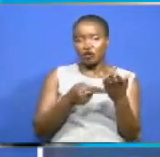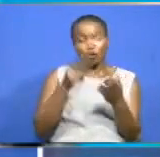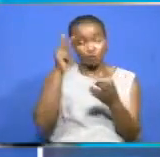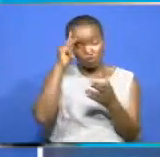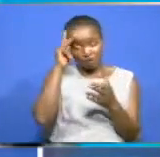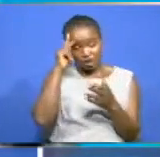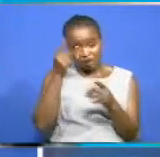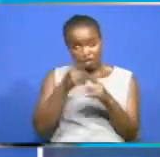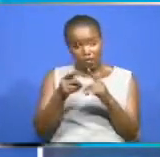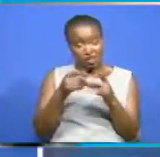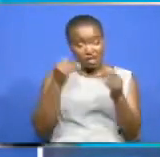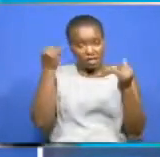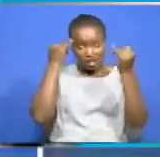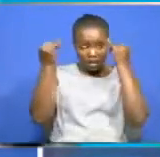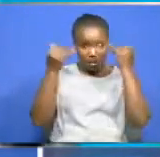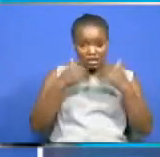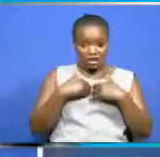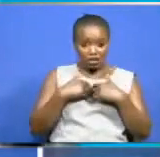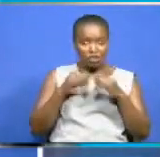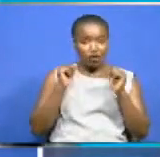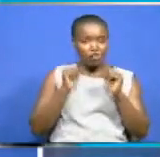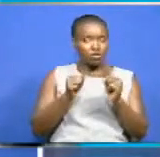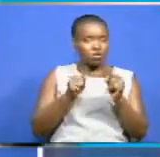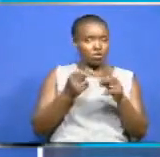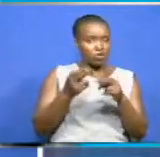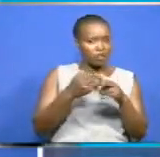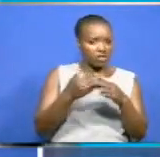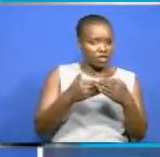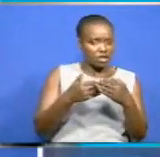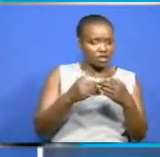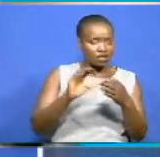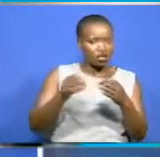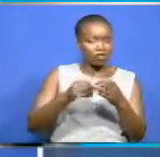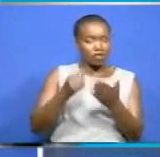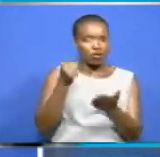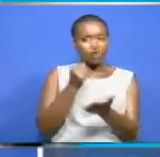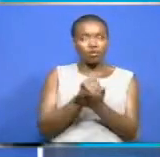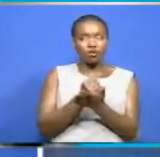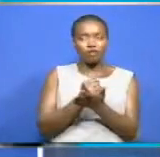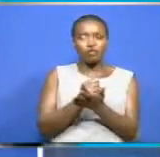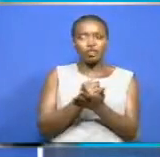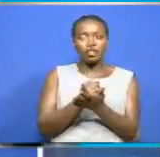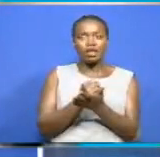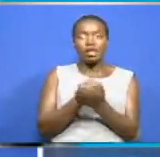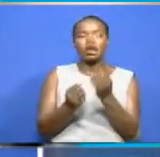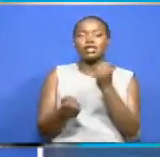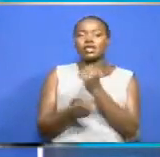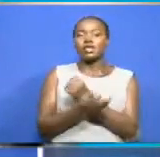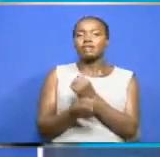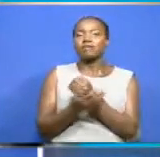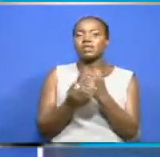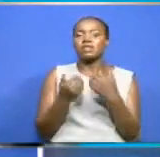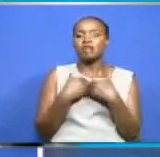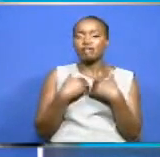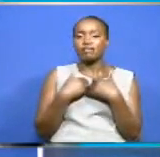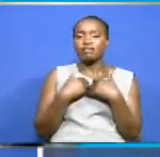have an idea? Can I come into the nearest county office and get the advice that I